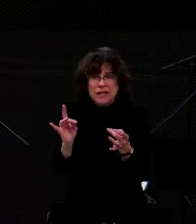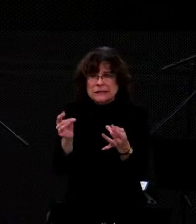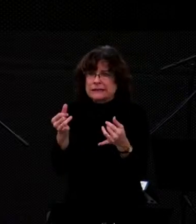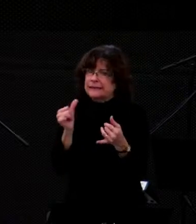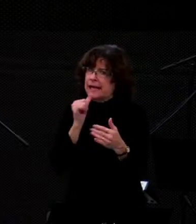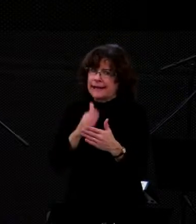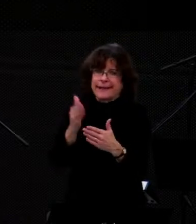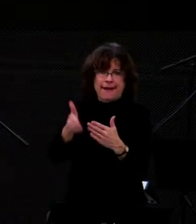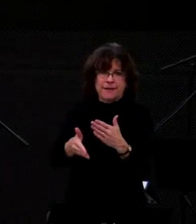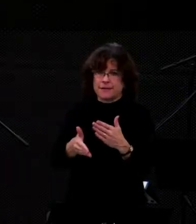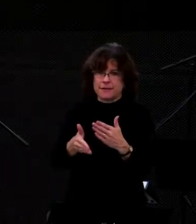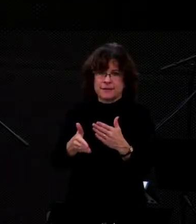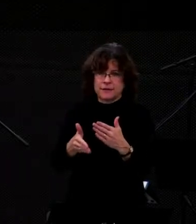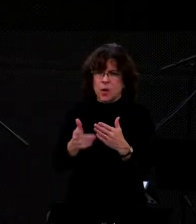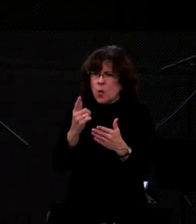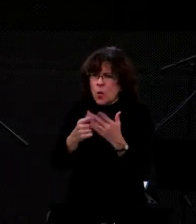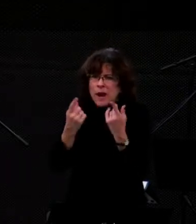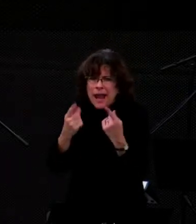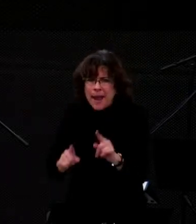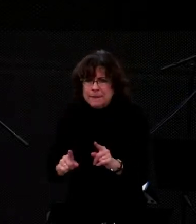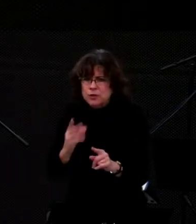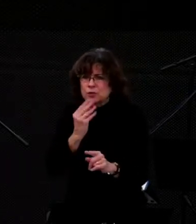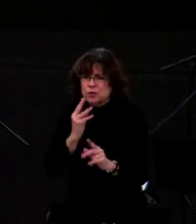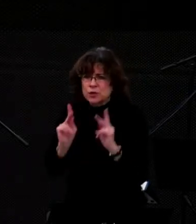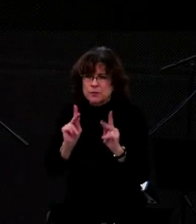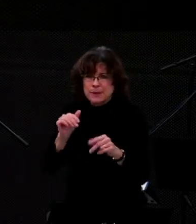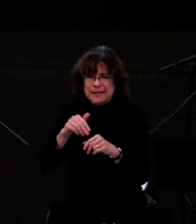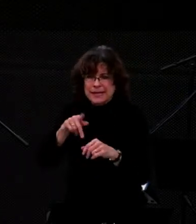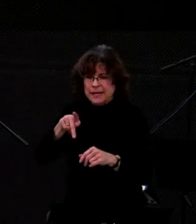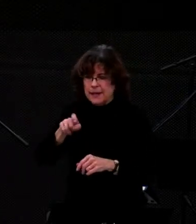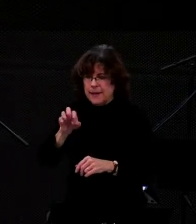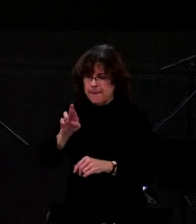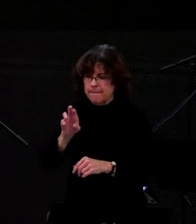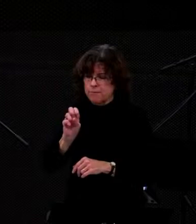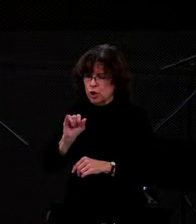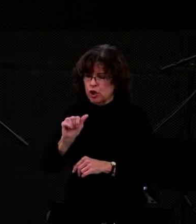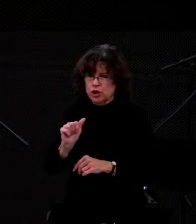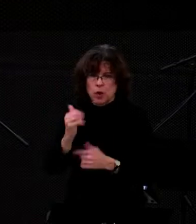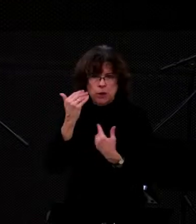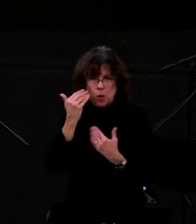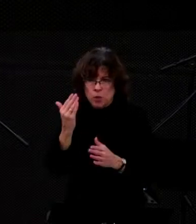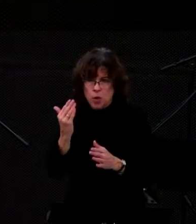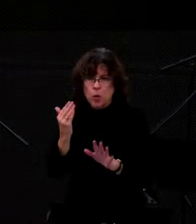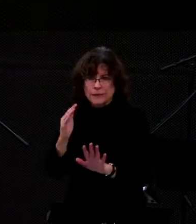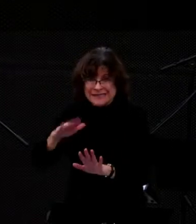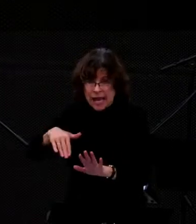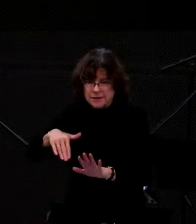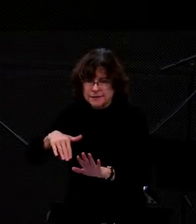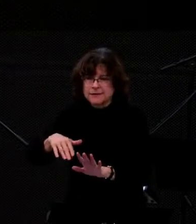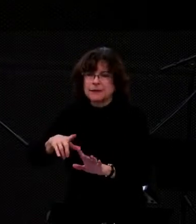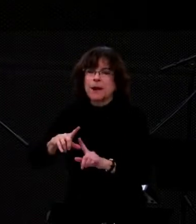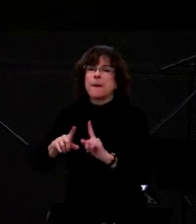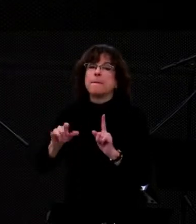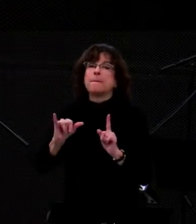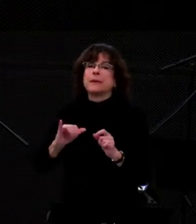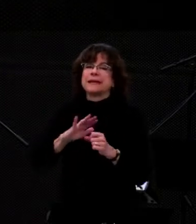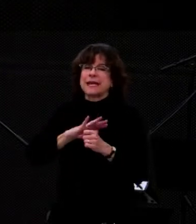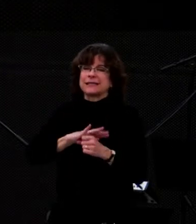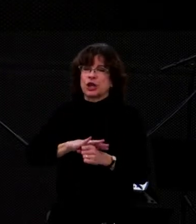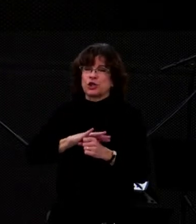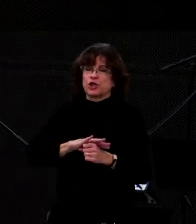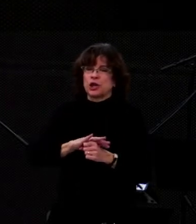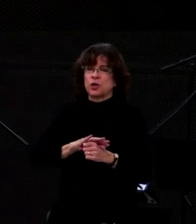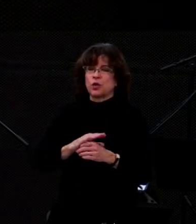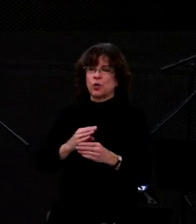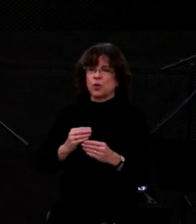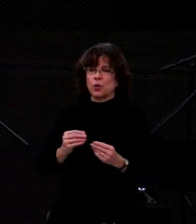throughout the Persian Empire, but in so many ways, the tension of the story ends and is resolved here. Haman, the great enemy